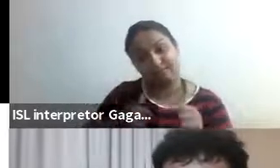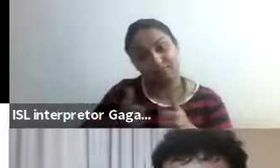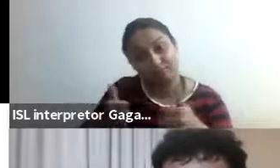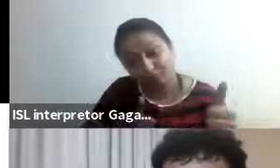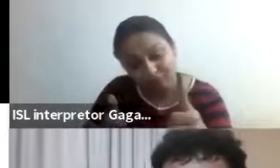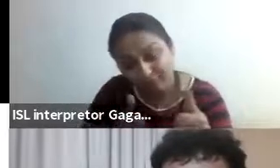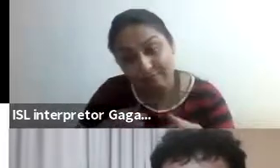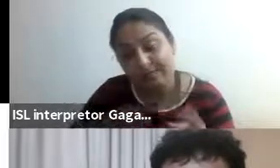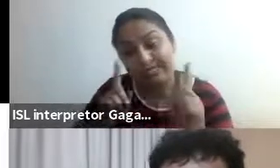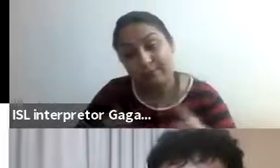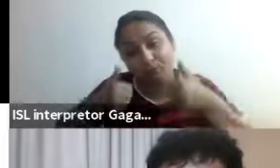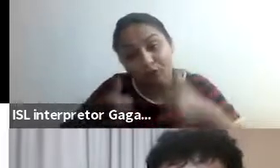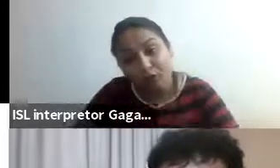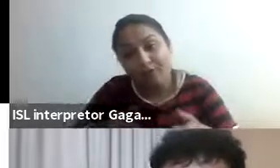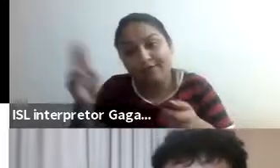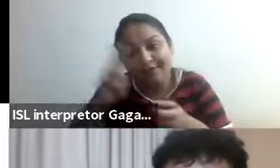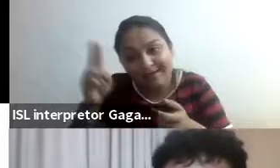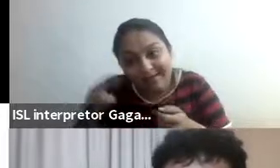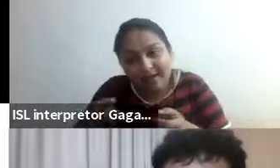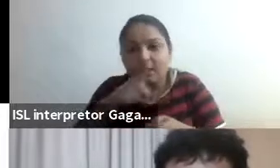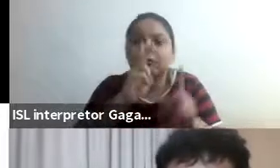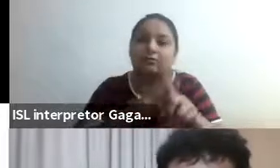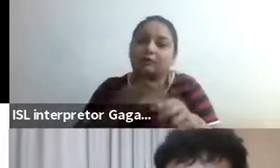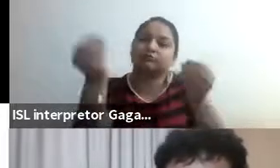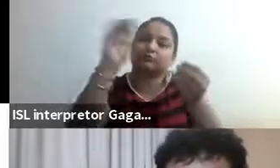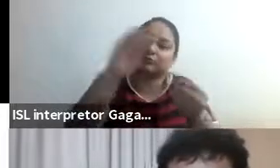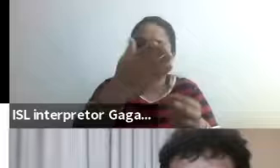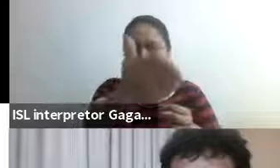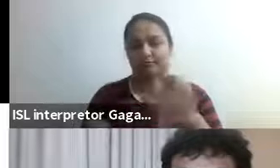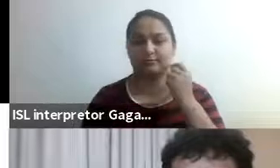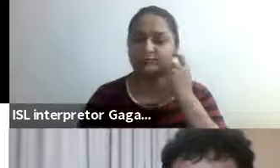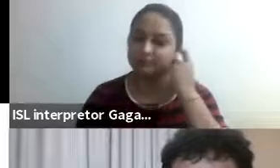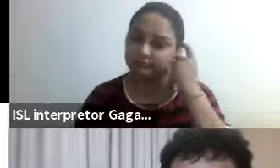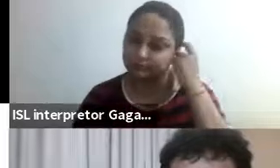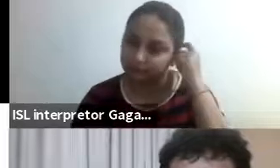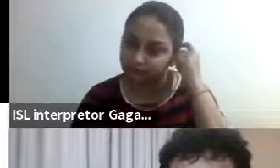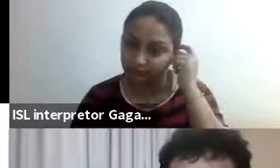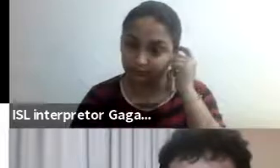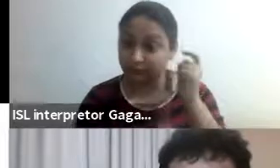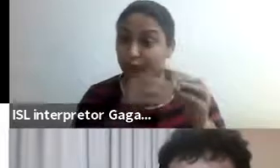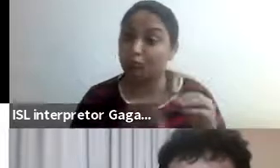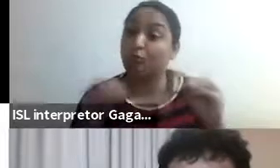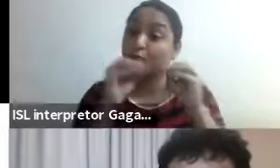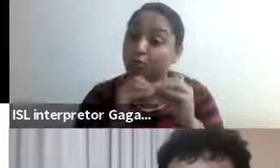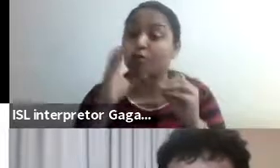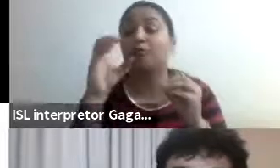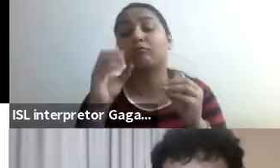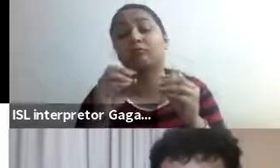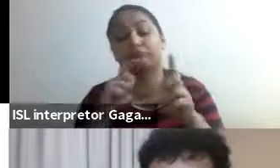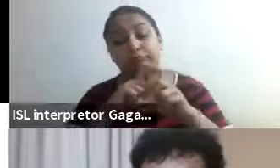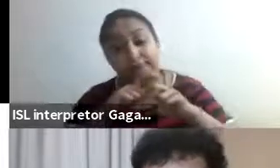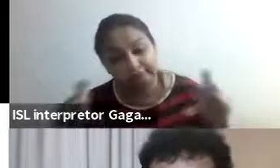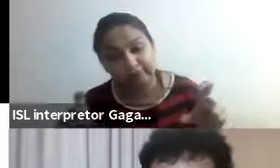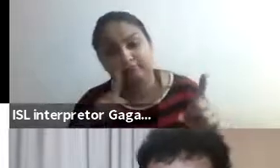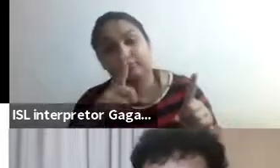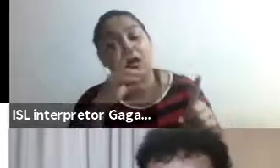motifs. And another thing I want to point out is also that this scene is a lot more compact if you compare it to, I mean, this is